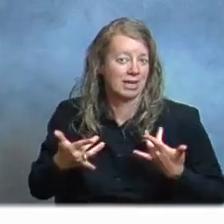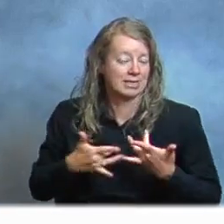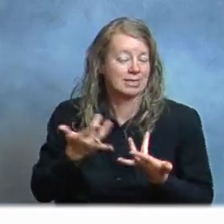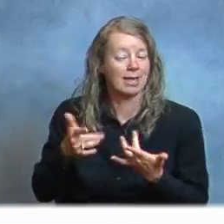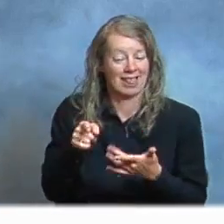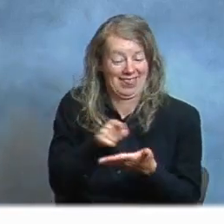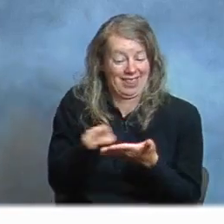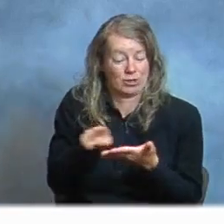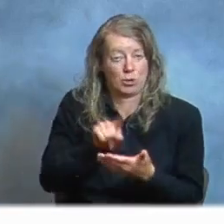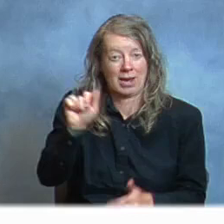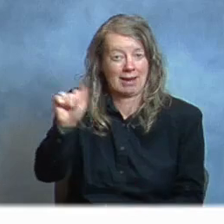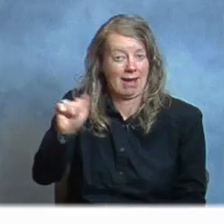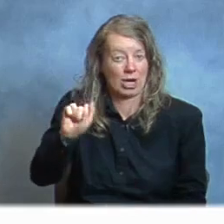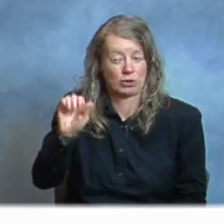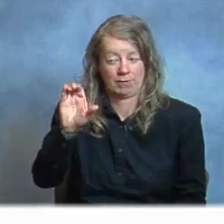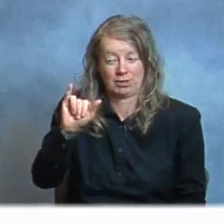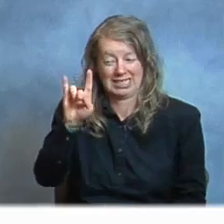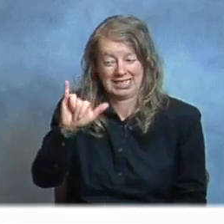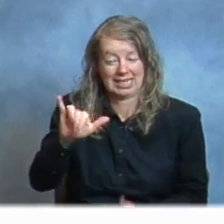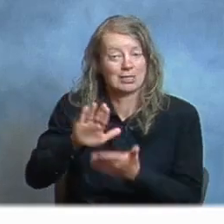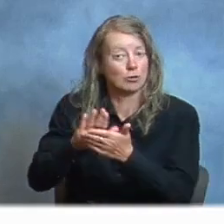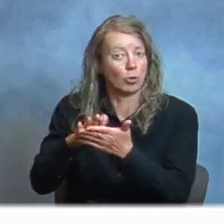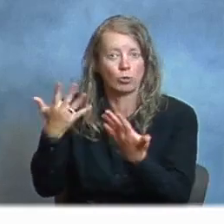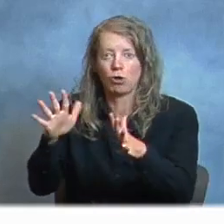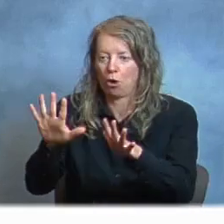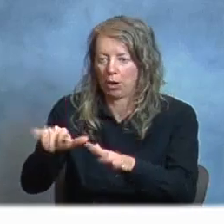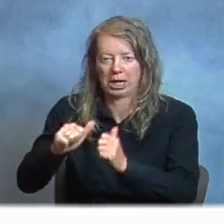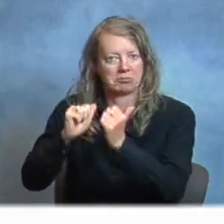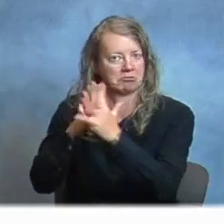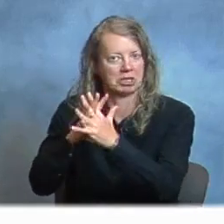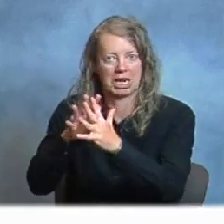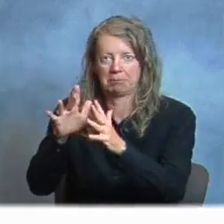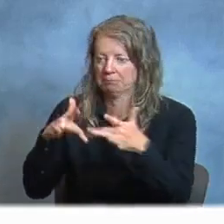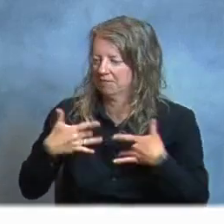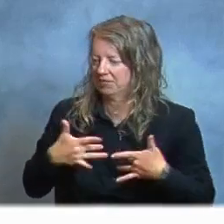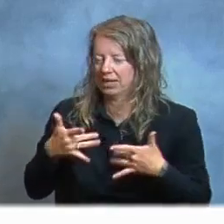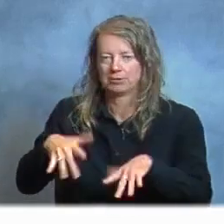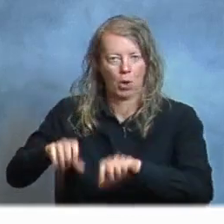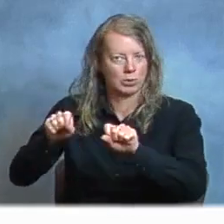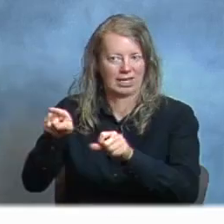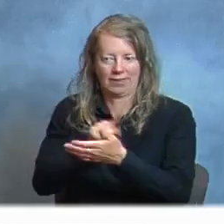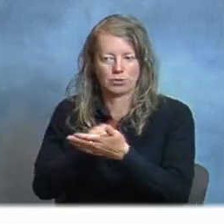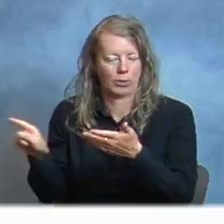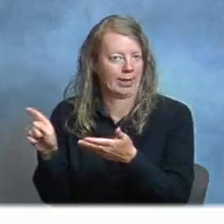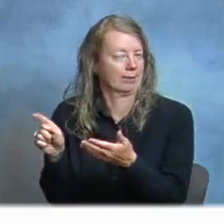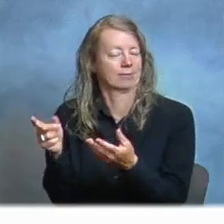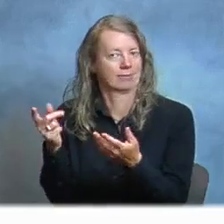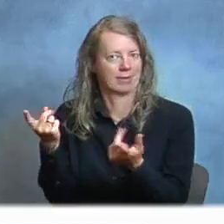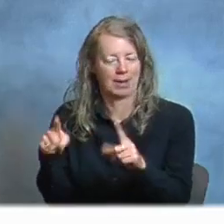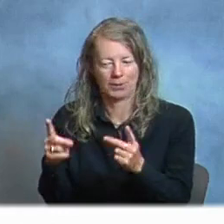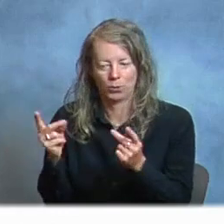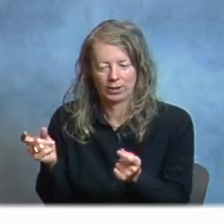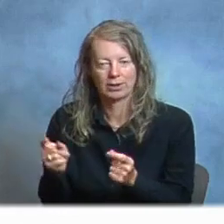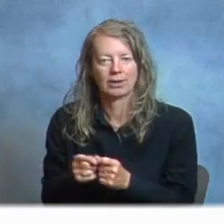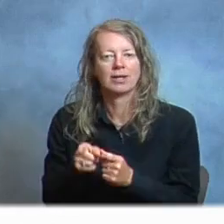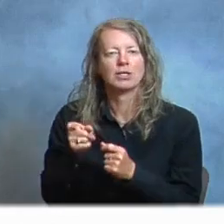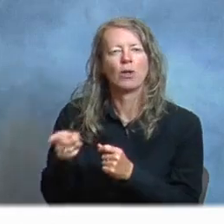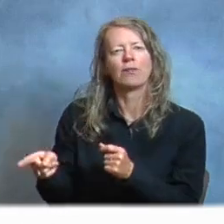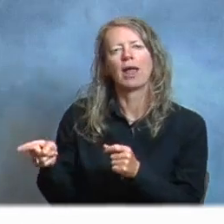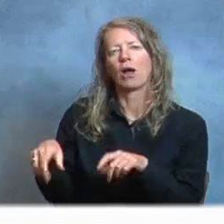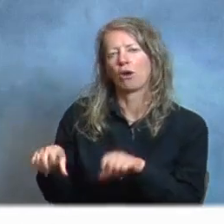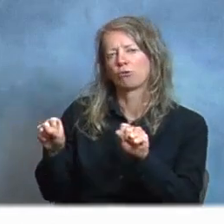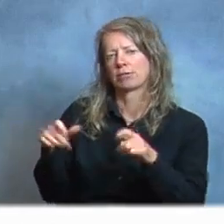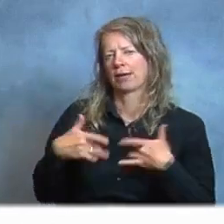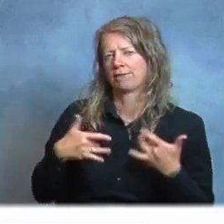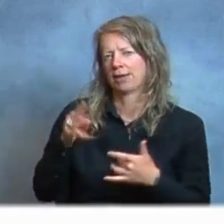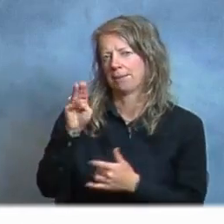event this week with very quick turnaround. They were very excited to be able to host, and they'll be hosting an event on May